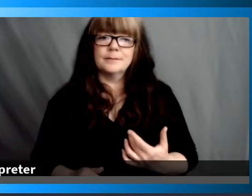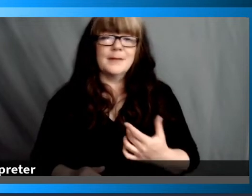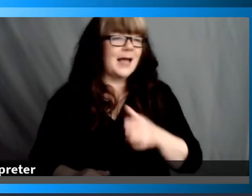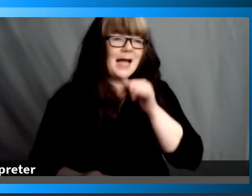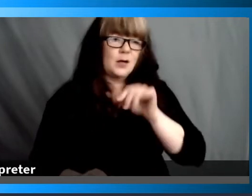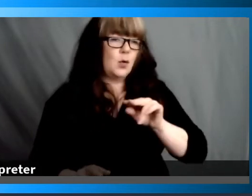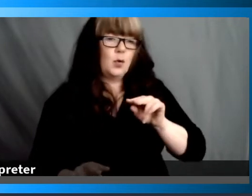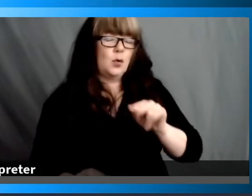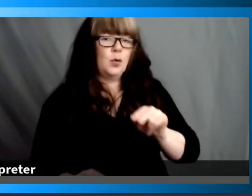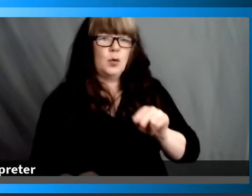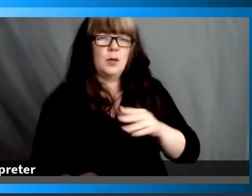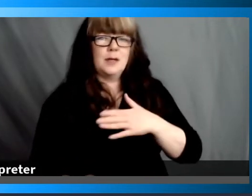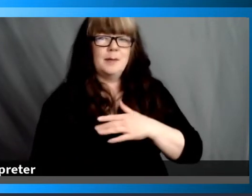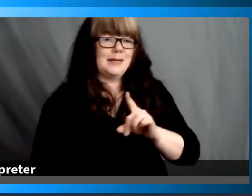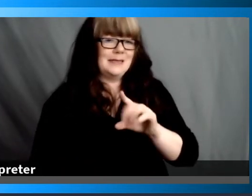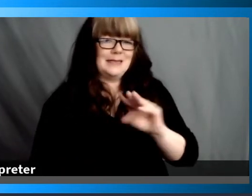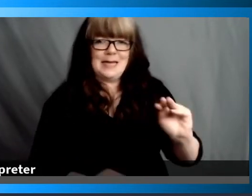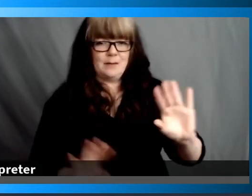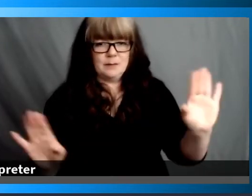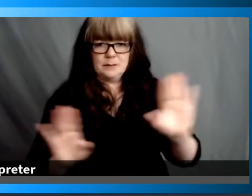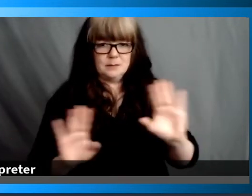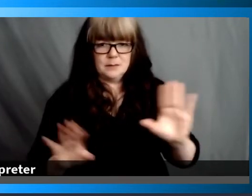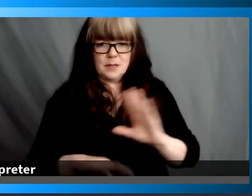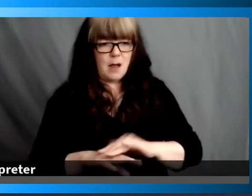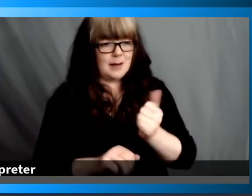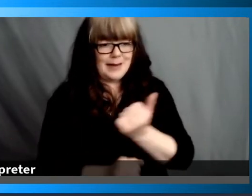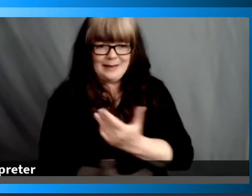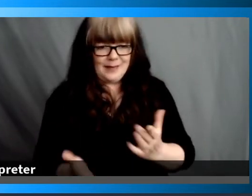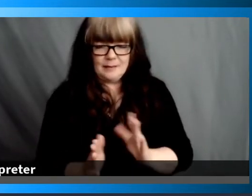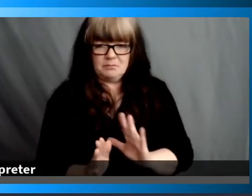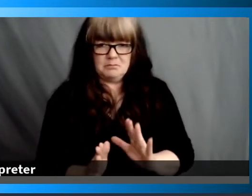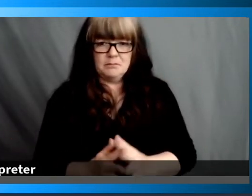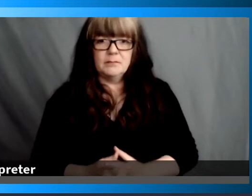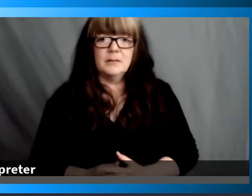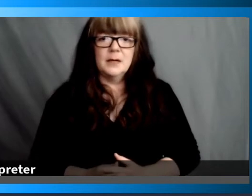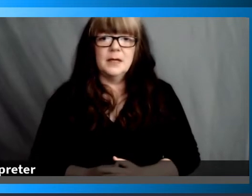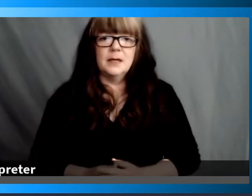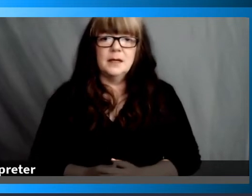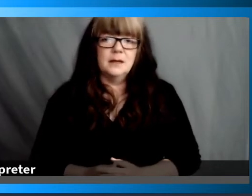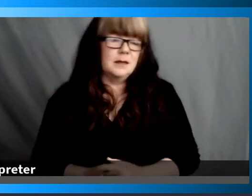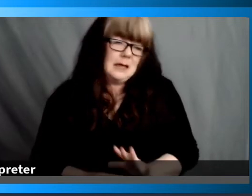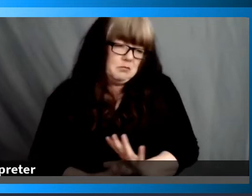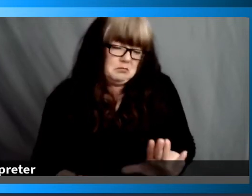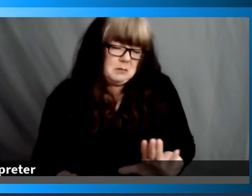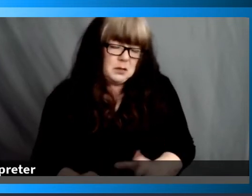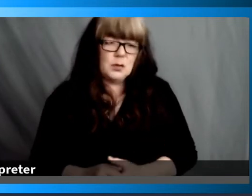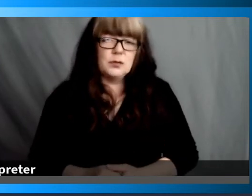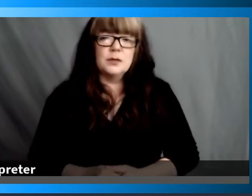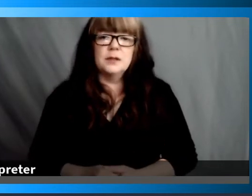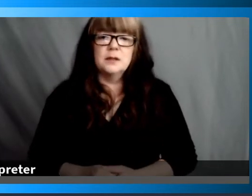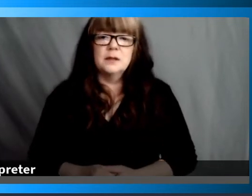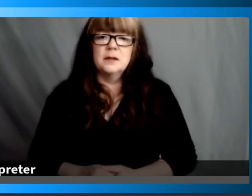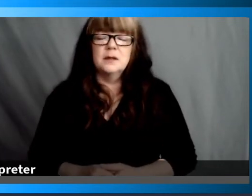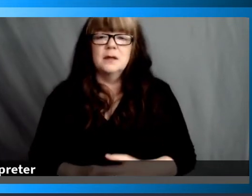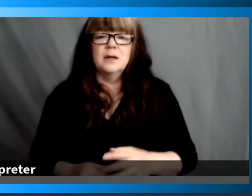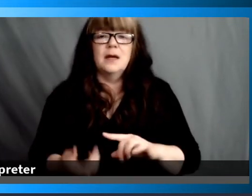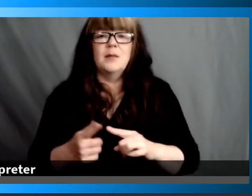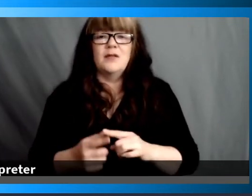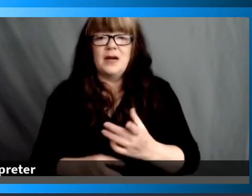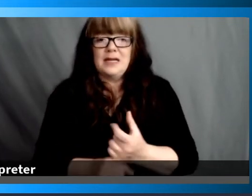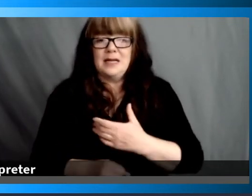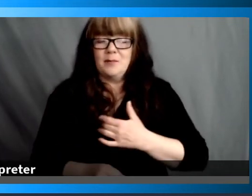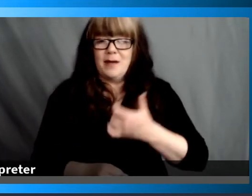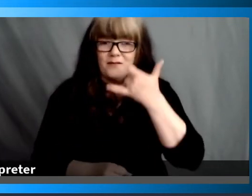my DMs on anything. I just don't. And then a friend of mine grabbed my phone